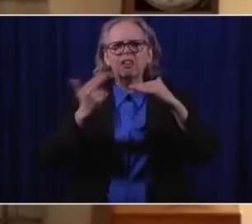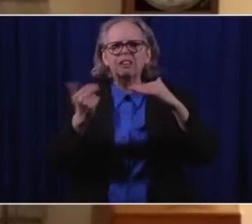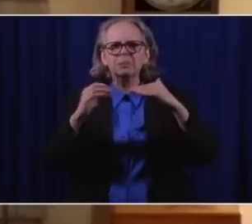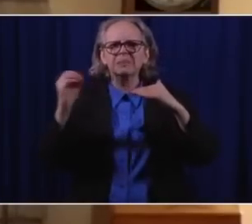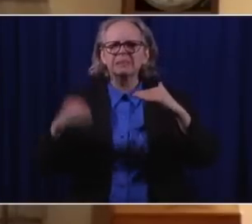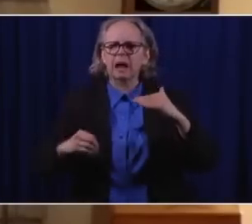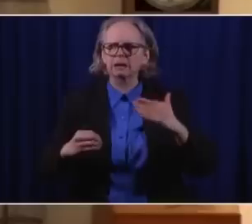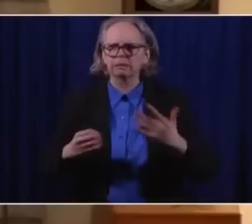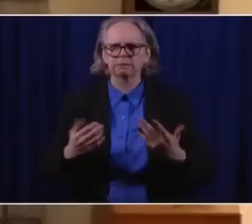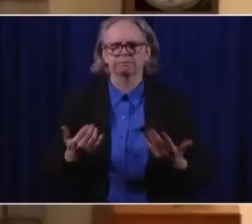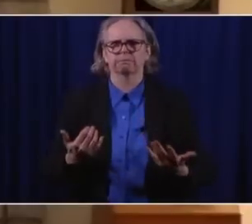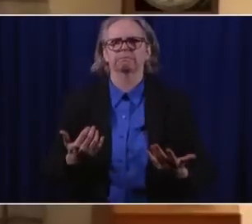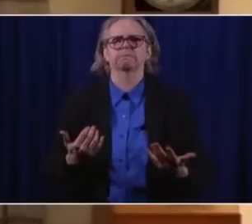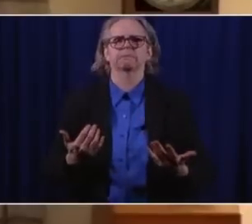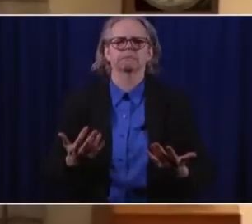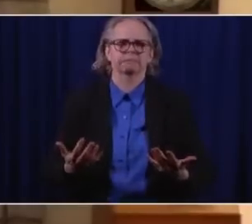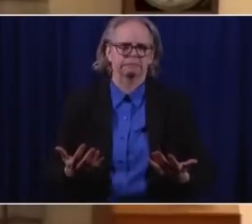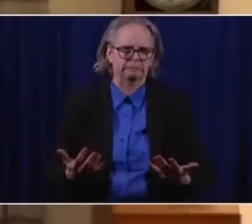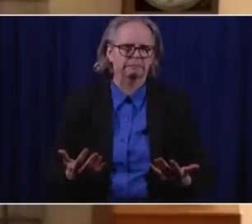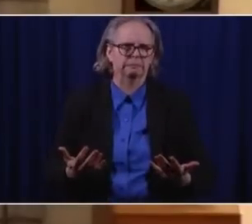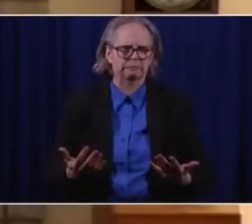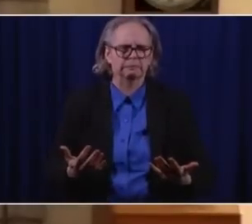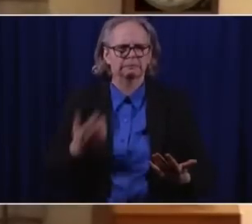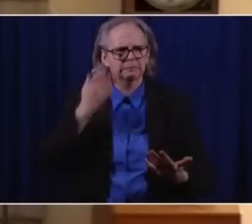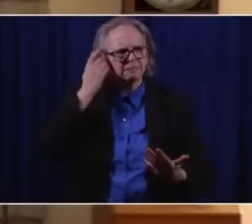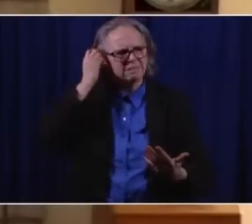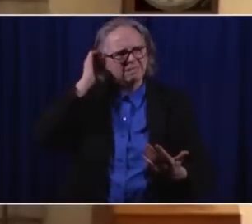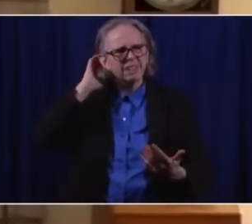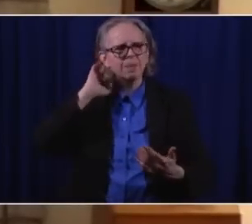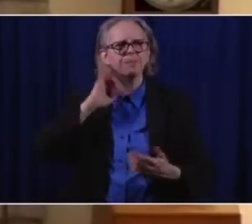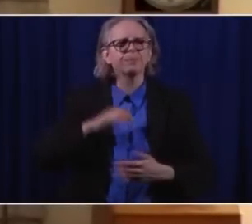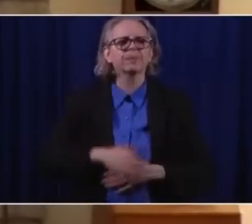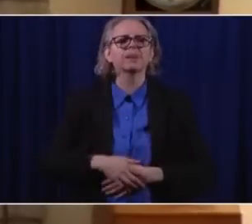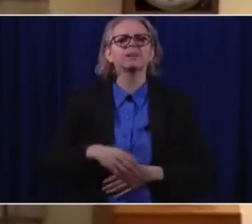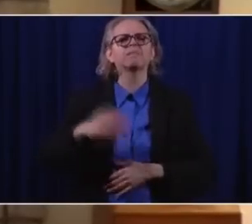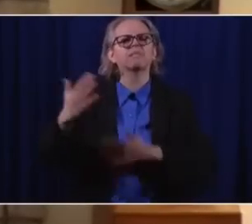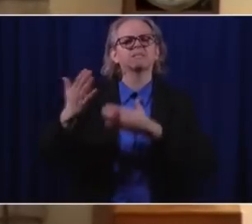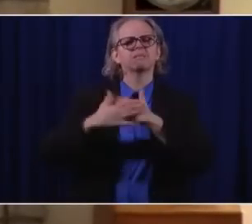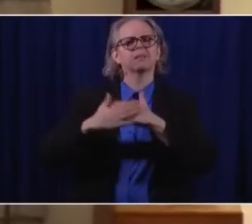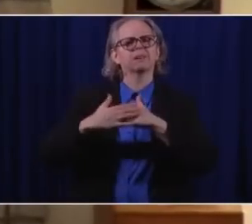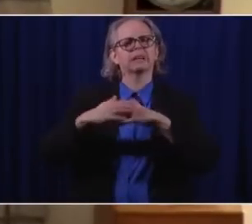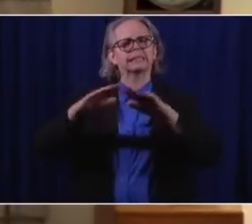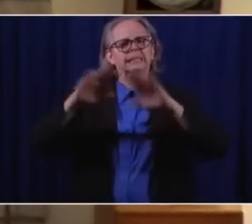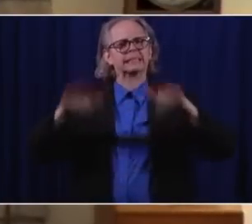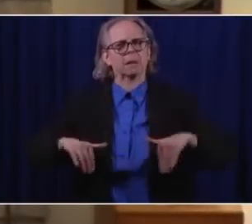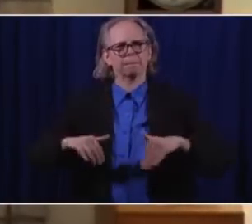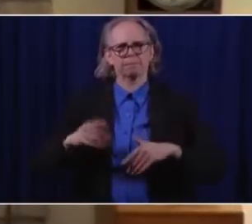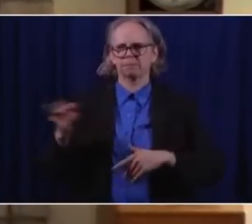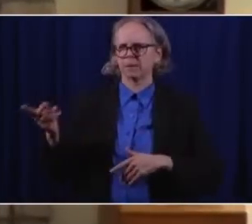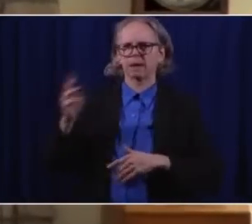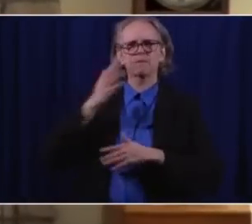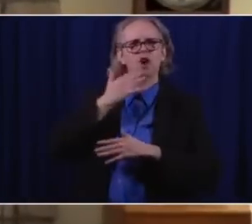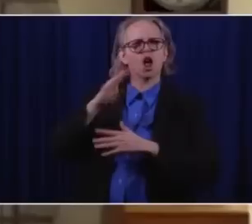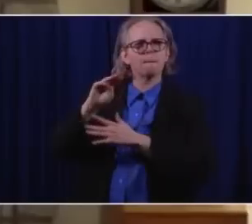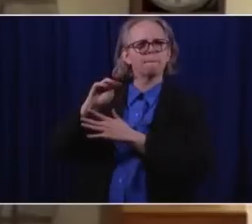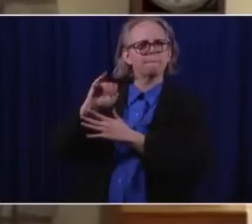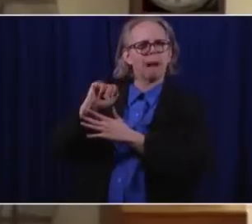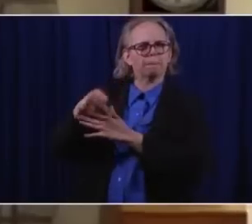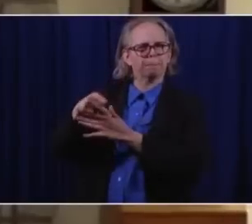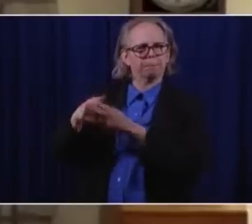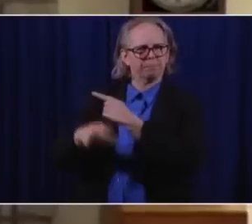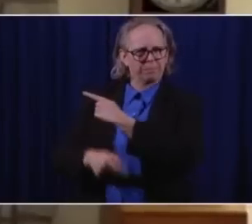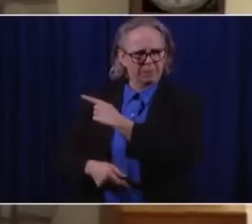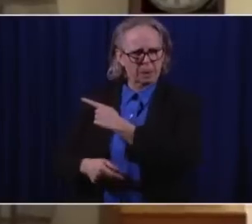today. Let's go to our alert system. And again, this alert system really needs to be read in conjunction